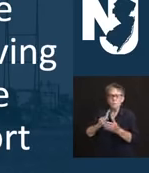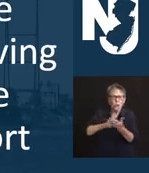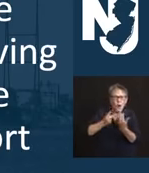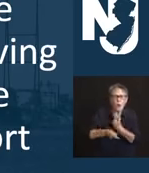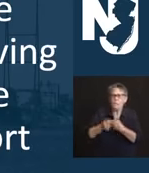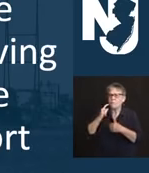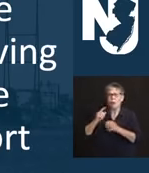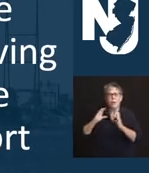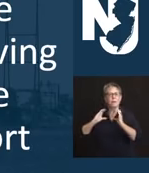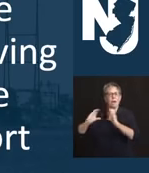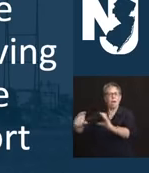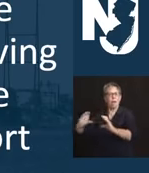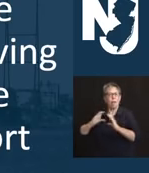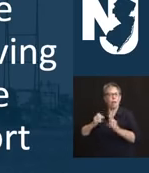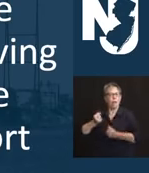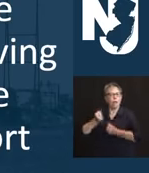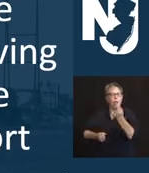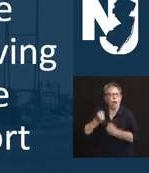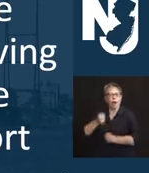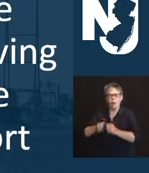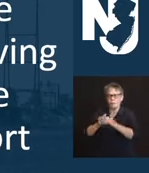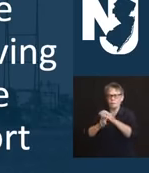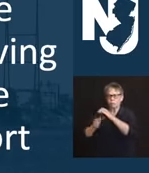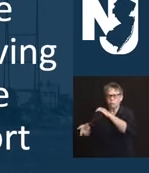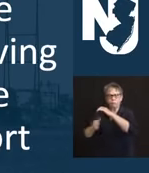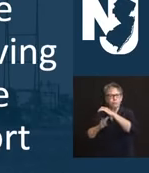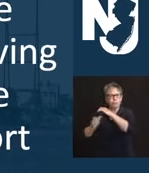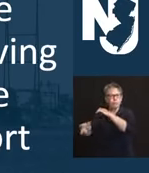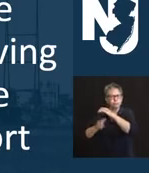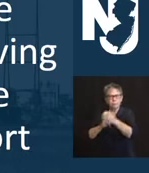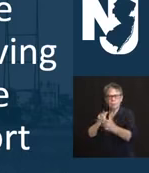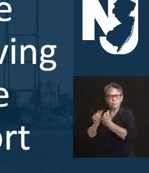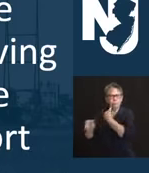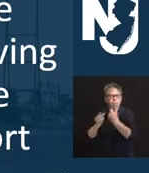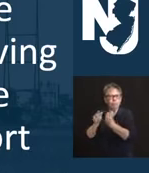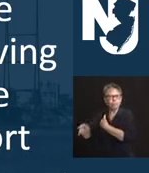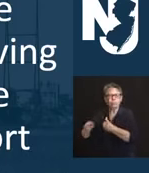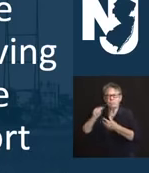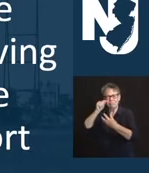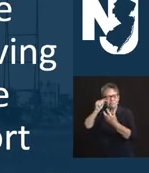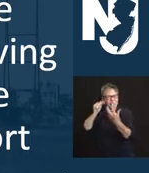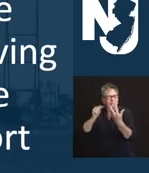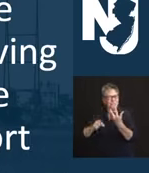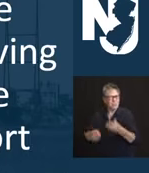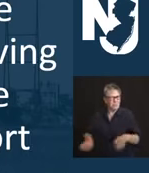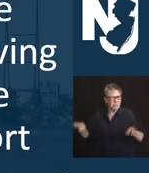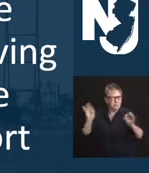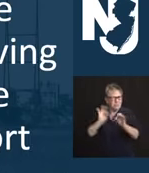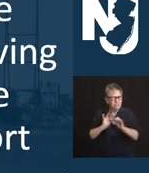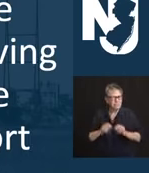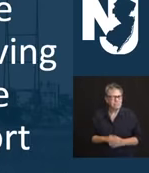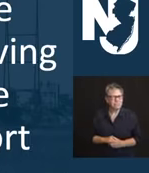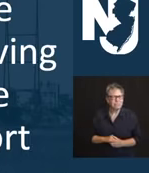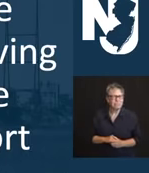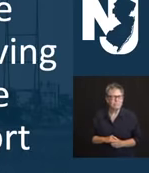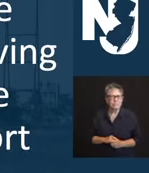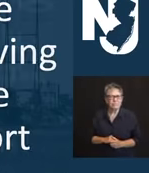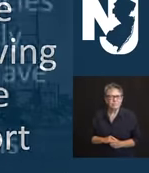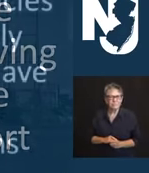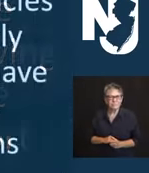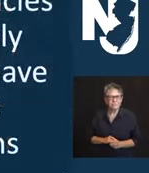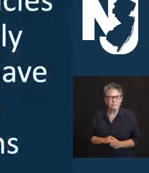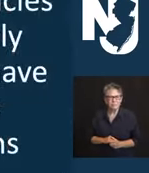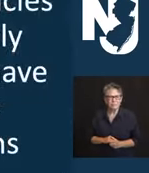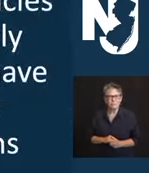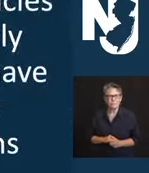needs. Next, again, switching gears. I am proud of the directive released today by Attorney General Gurbir